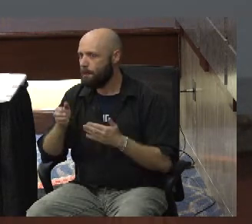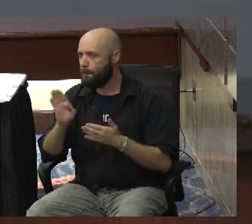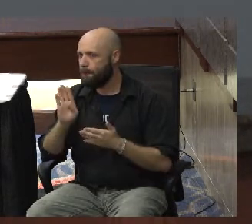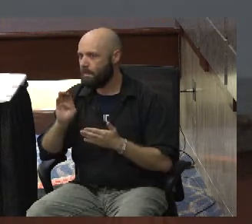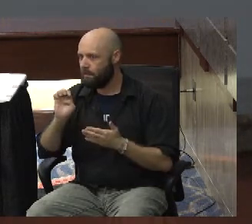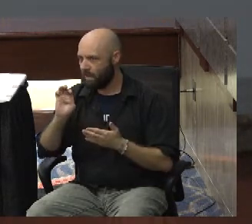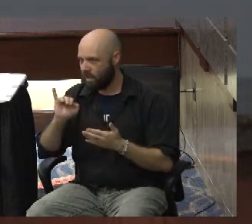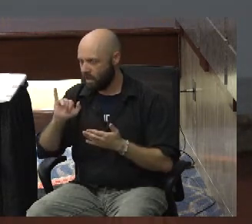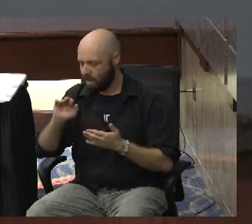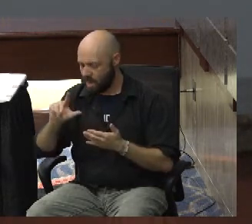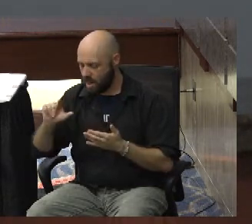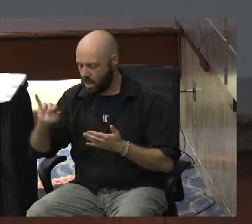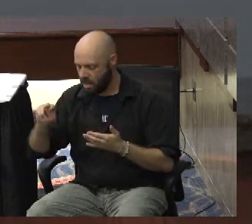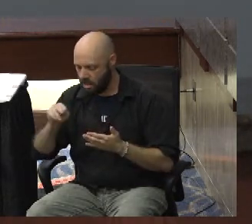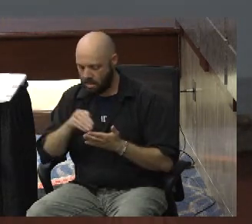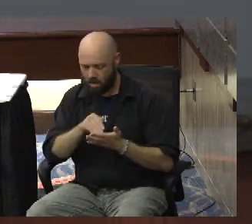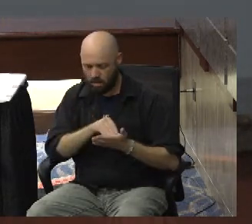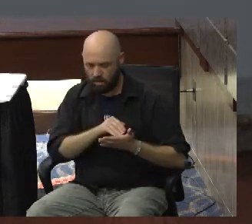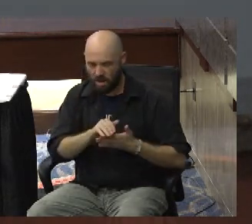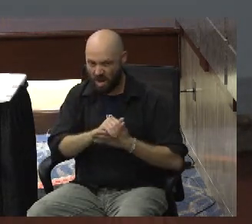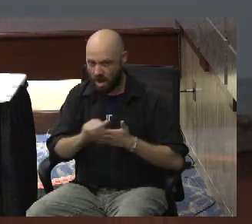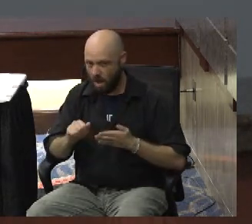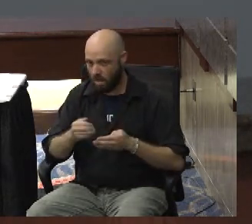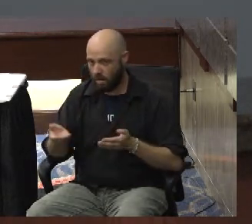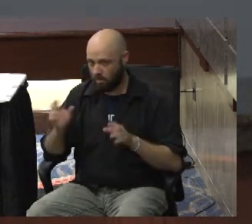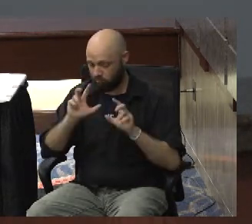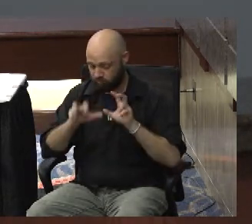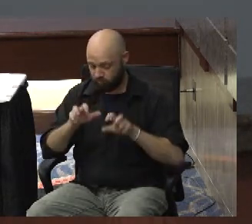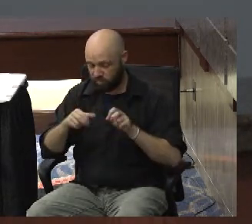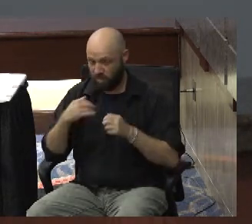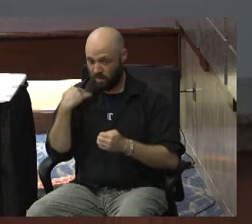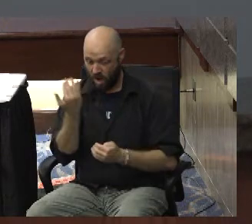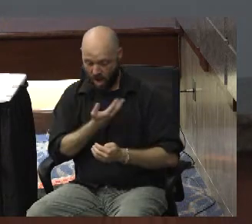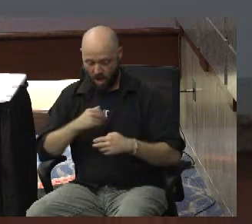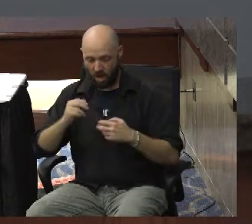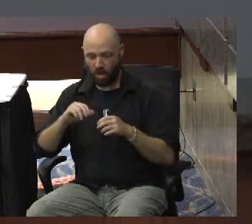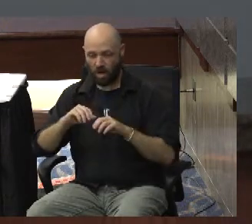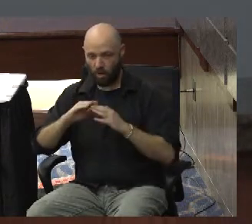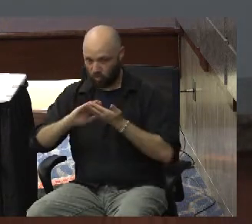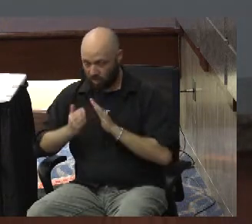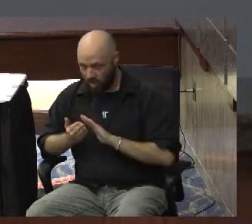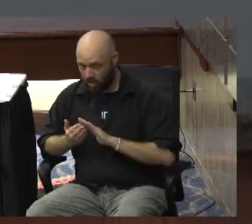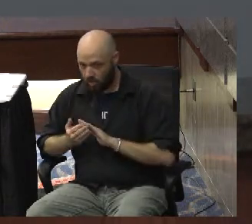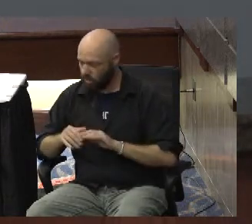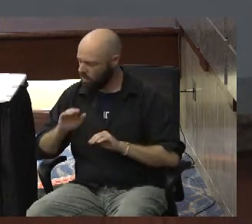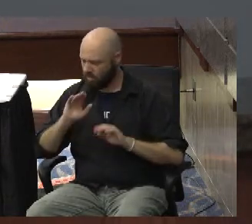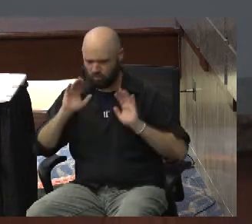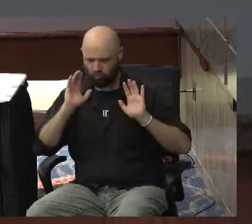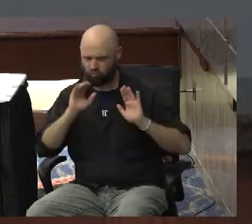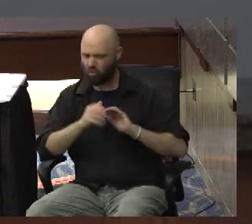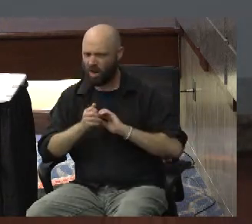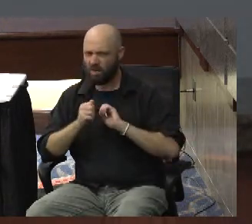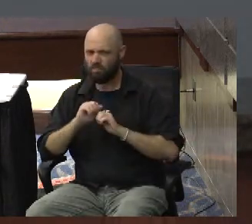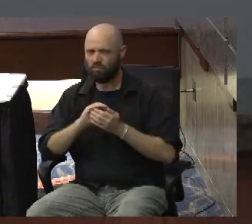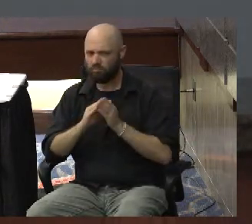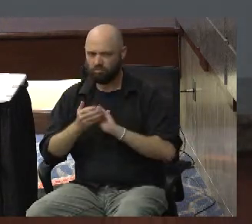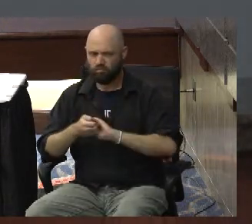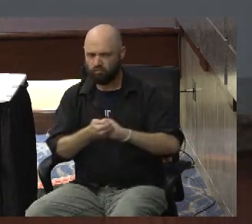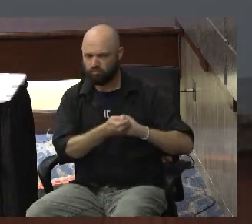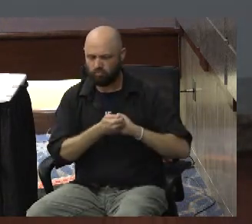That's going to help our local economy in the short run and the long run. They've been a great community partner, a $30 million